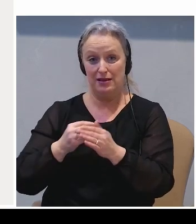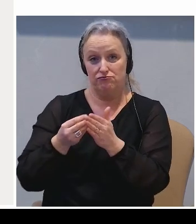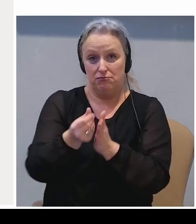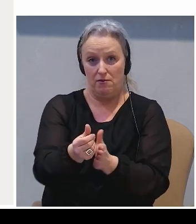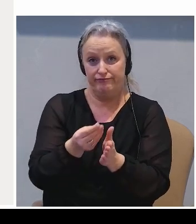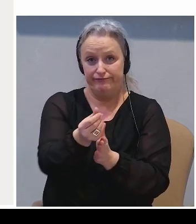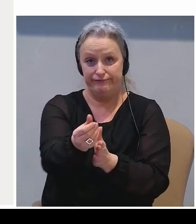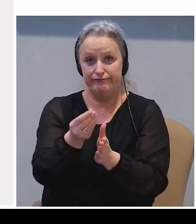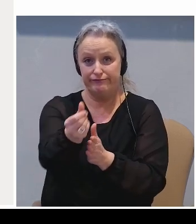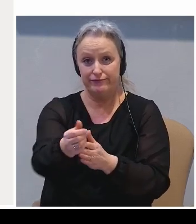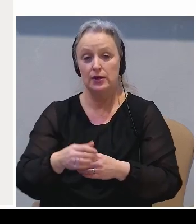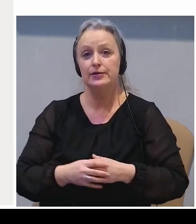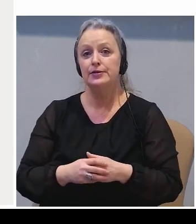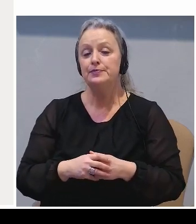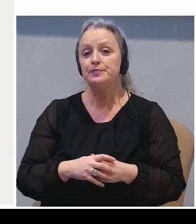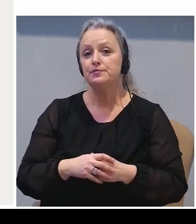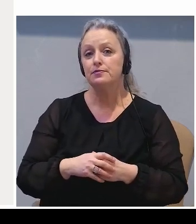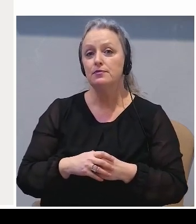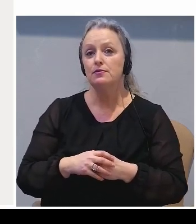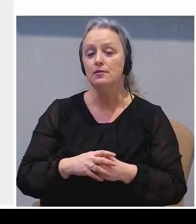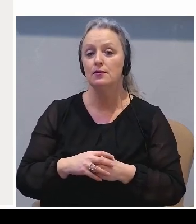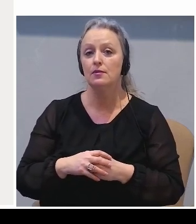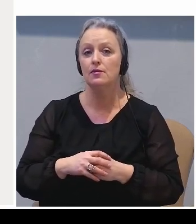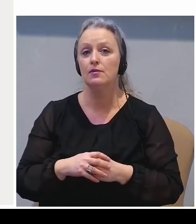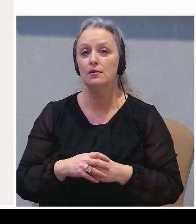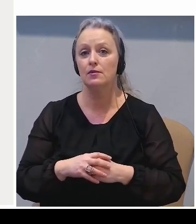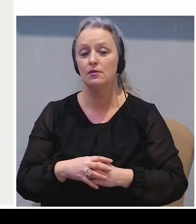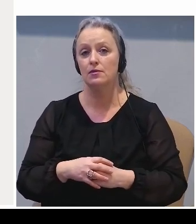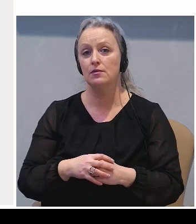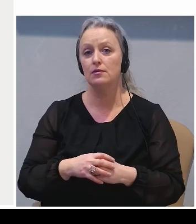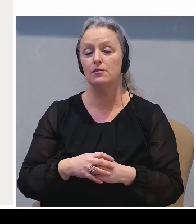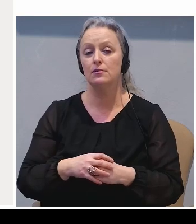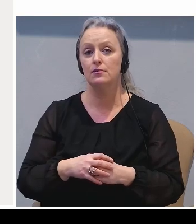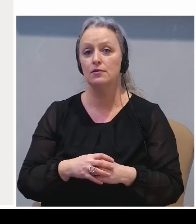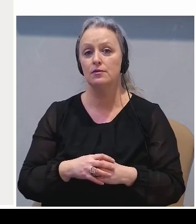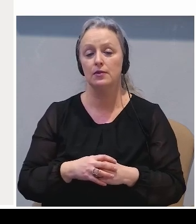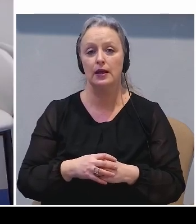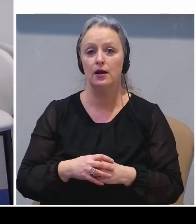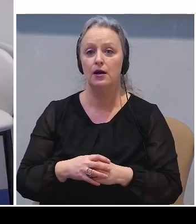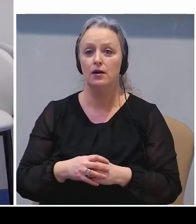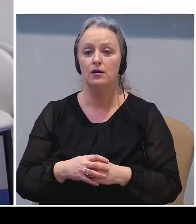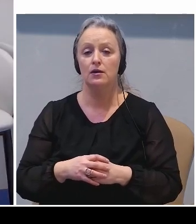to coordinate the work of all these clinical trial units to set up multinational studies.